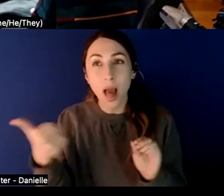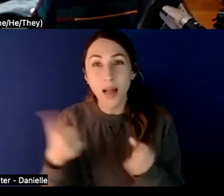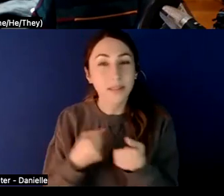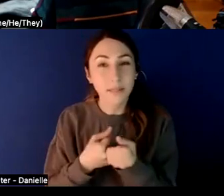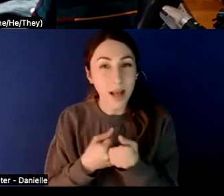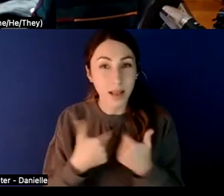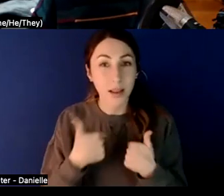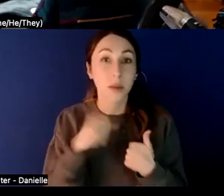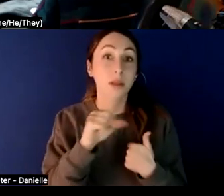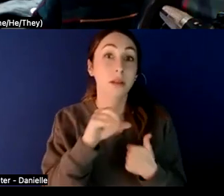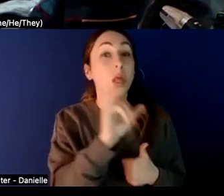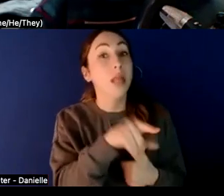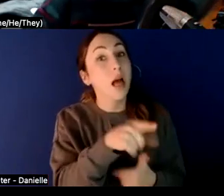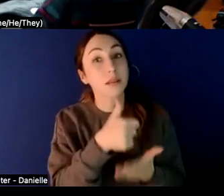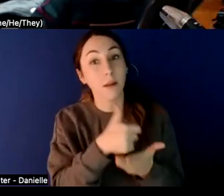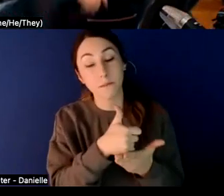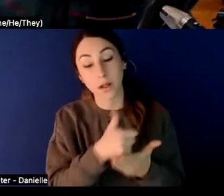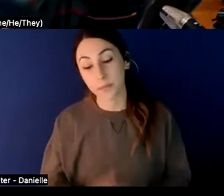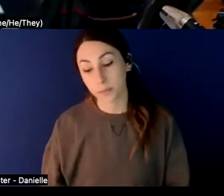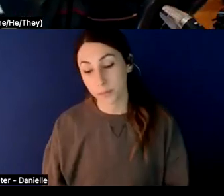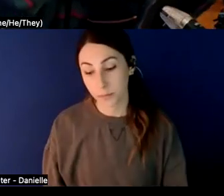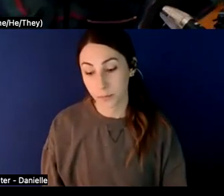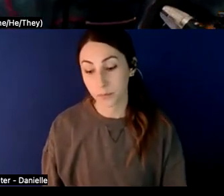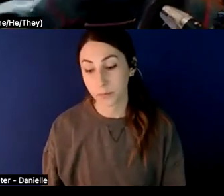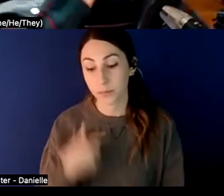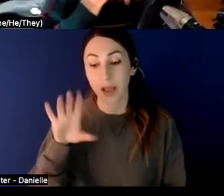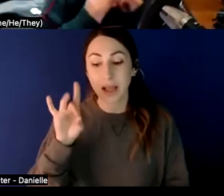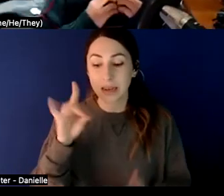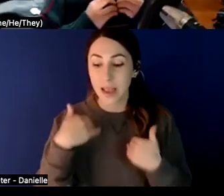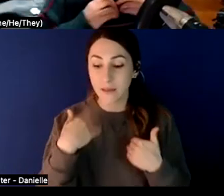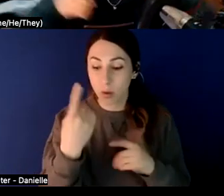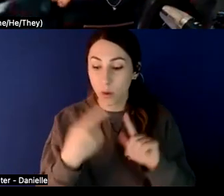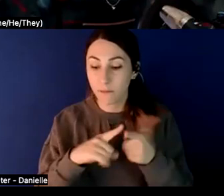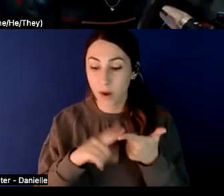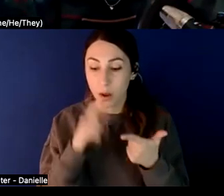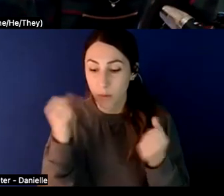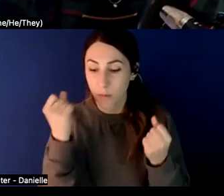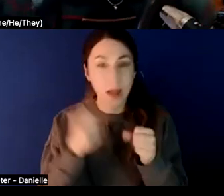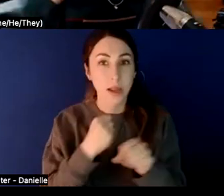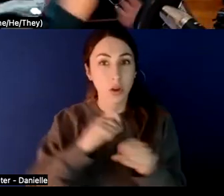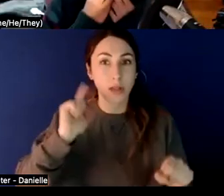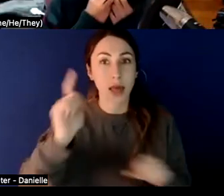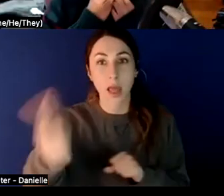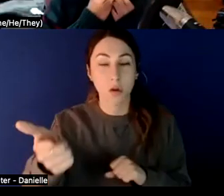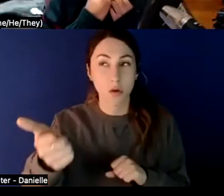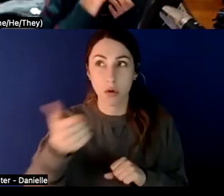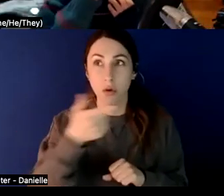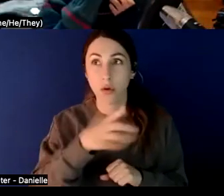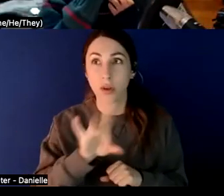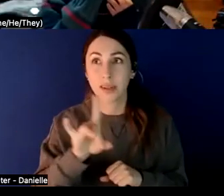helpful. I had a friend who told me years after I had been in one of those relationships